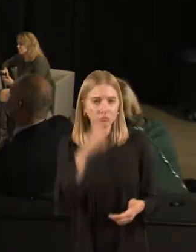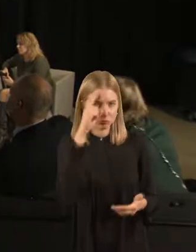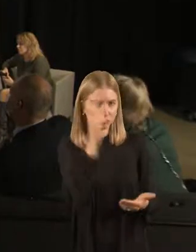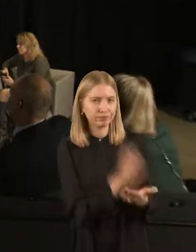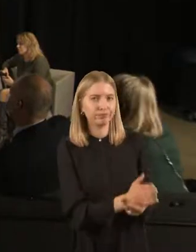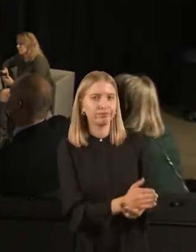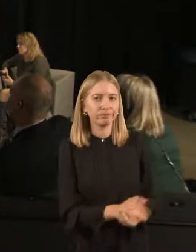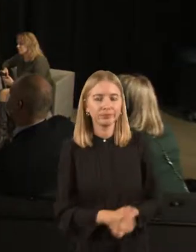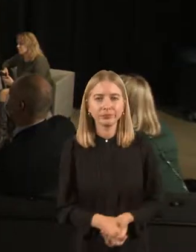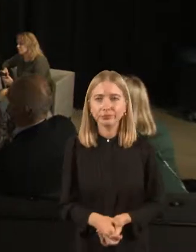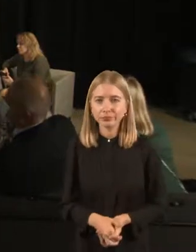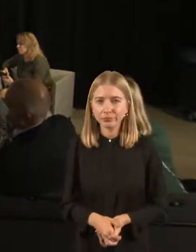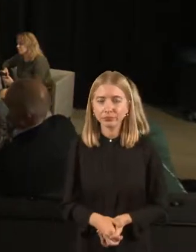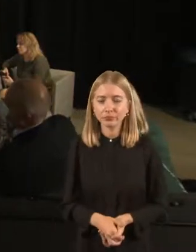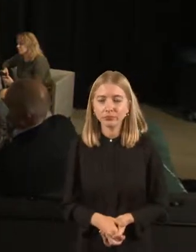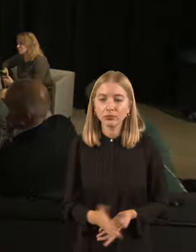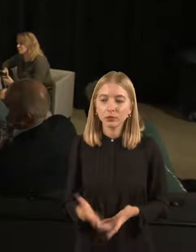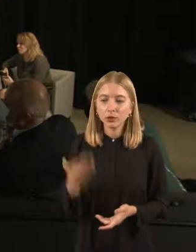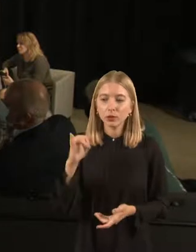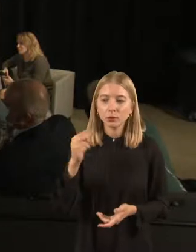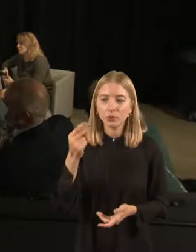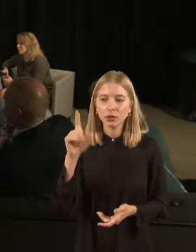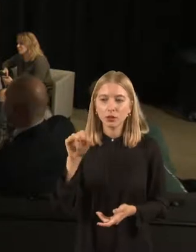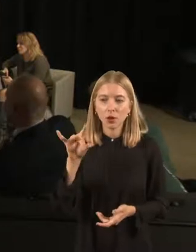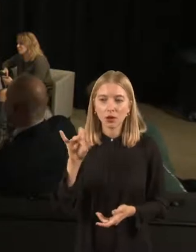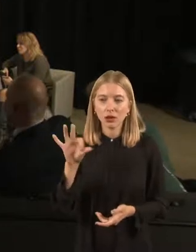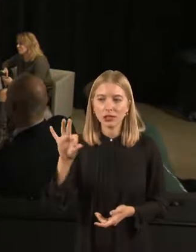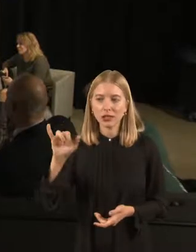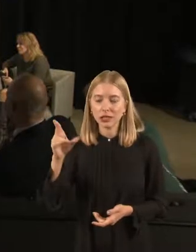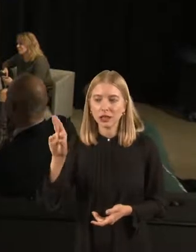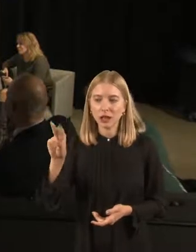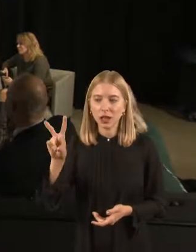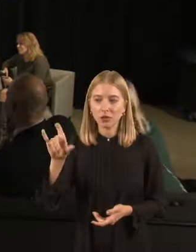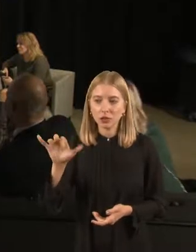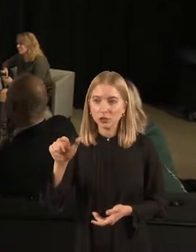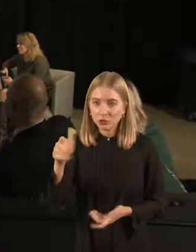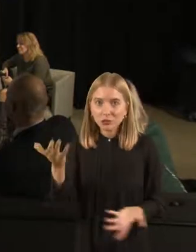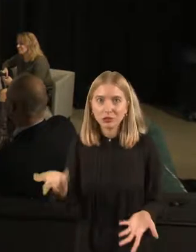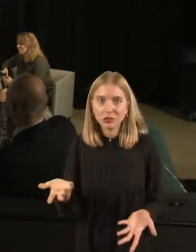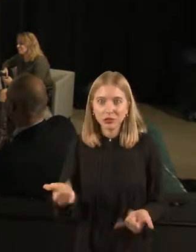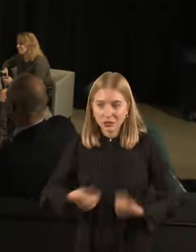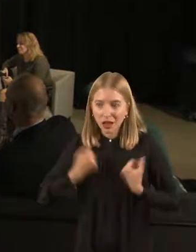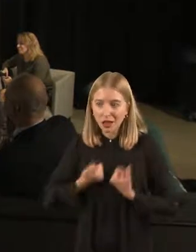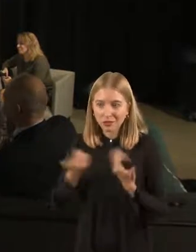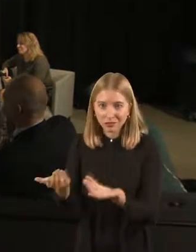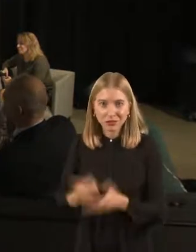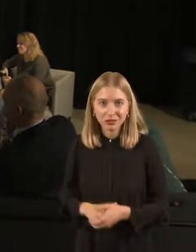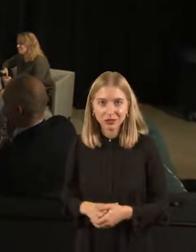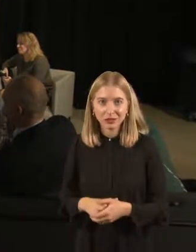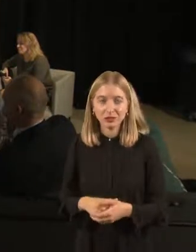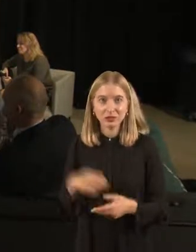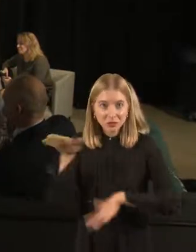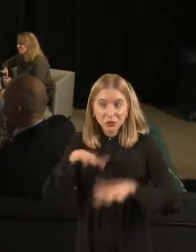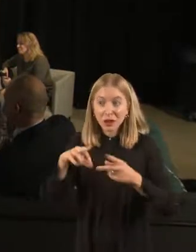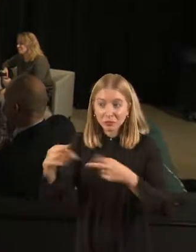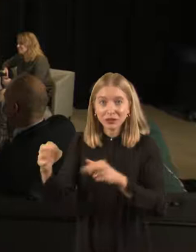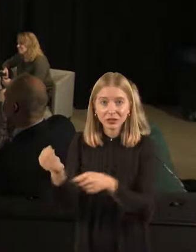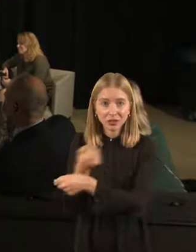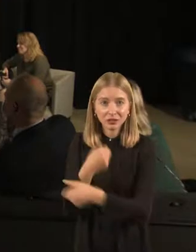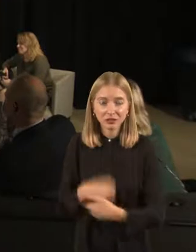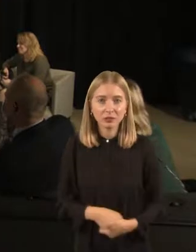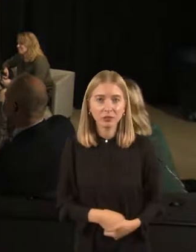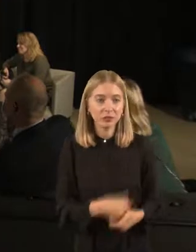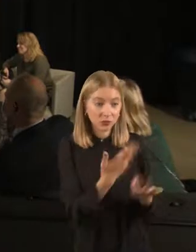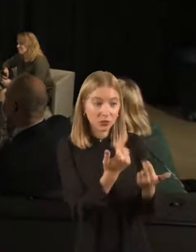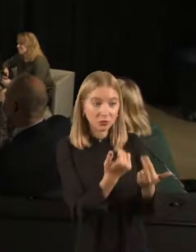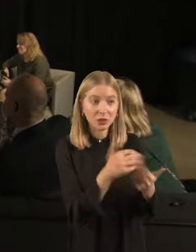The only thing that is lacking is political will. So I'm addressing Mindaugą Sinkevičius. Please do